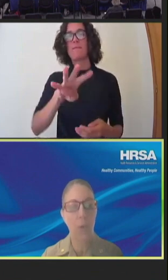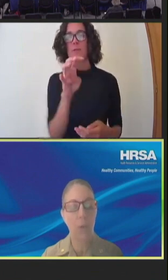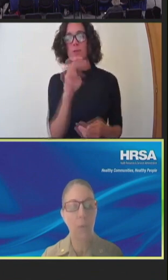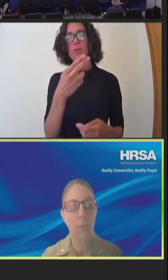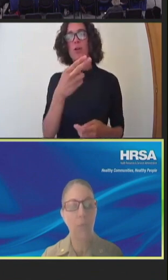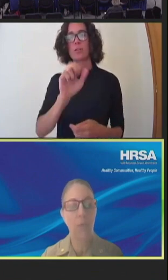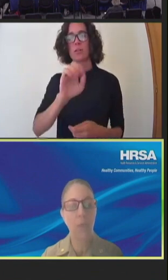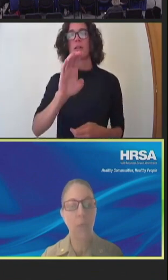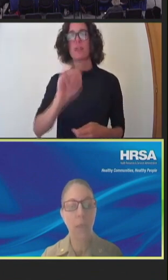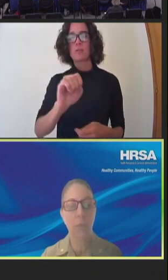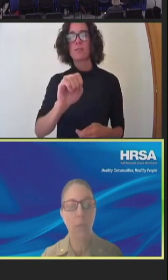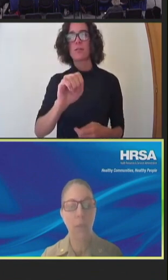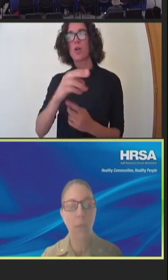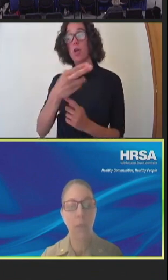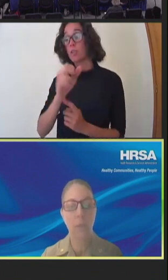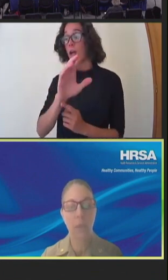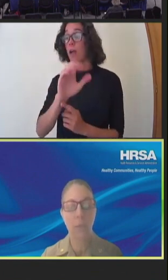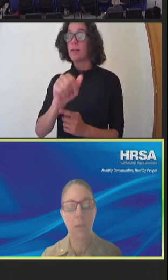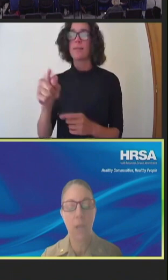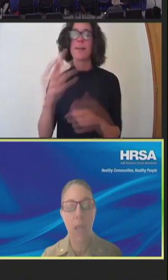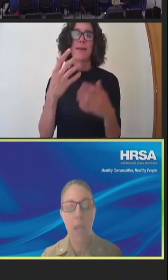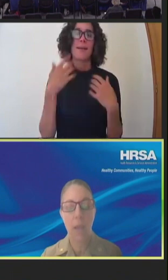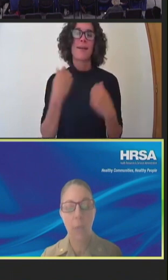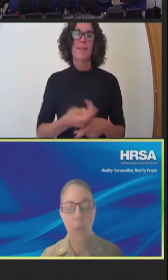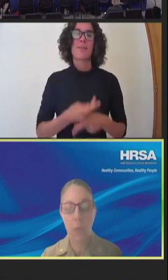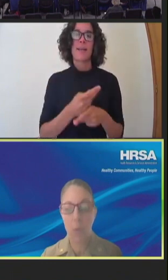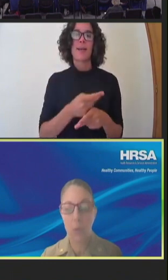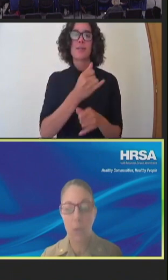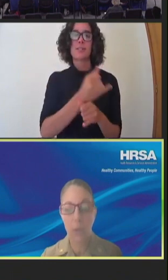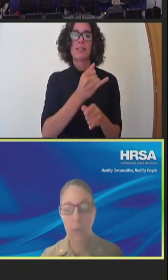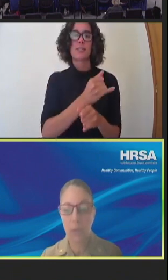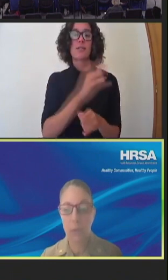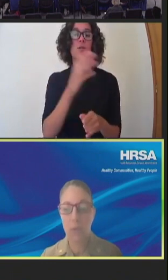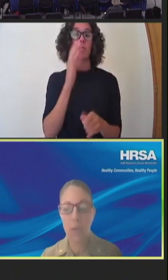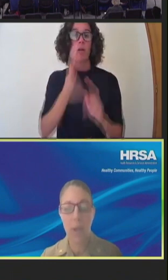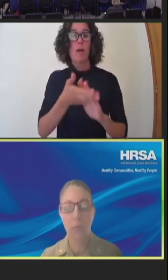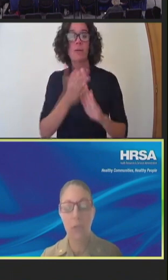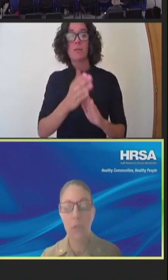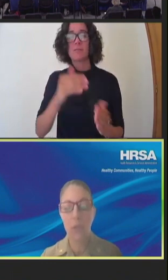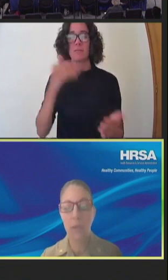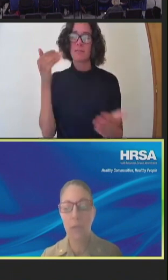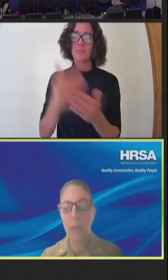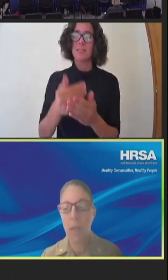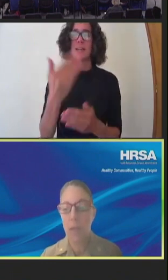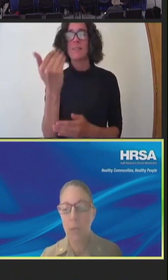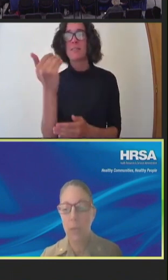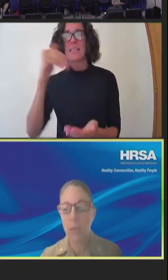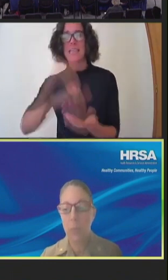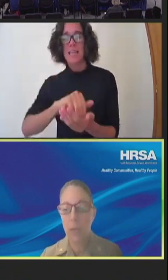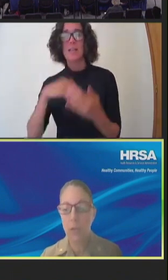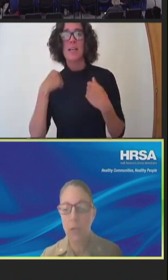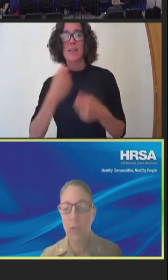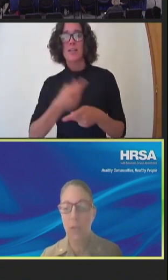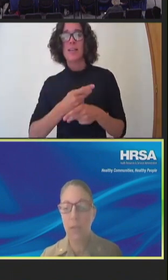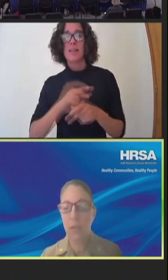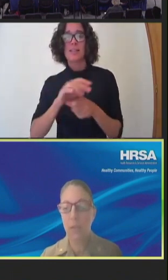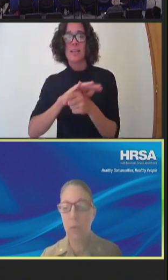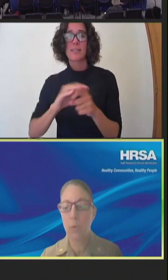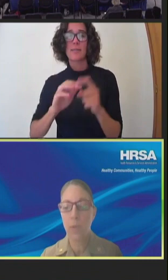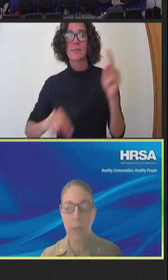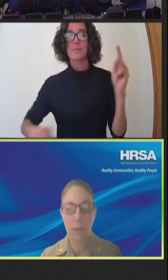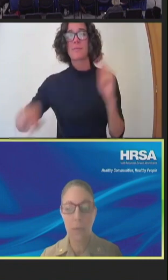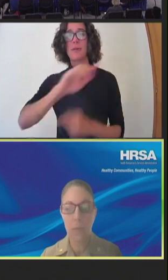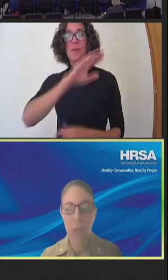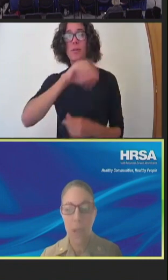operate nearly 15,000 healthcare sites, as well as mobile clinics, community outreach events to engage patients in